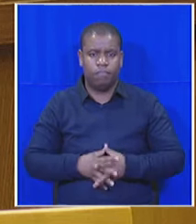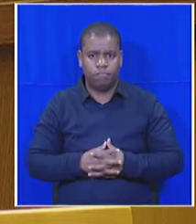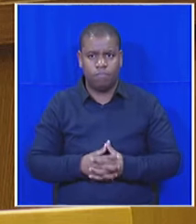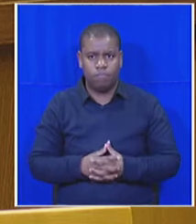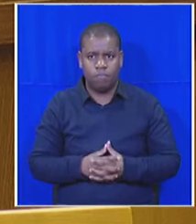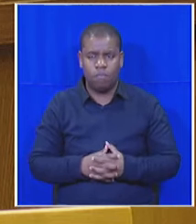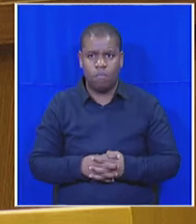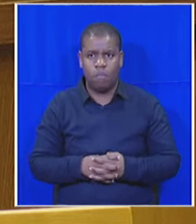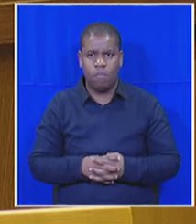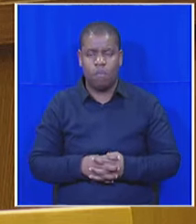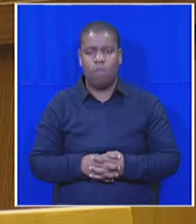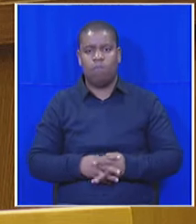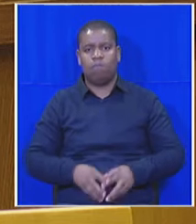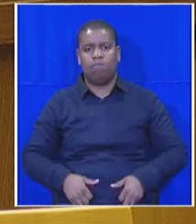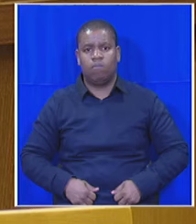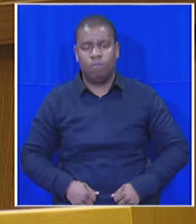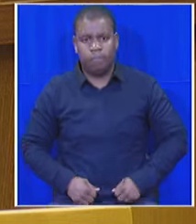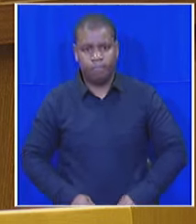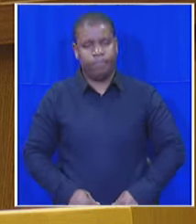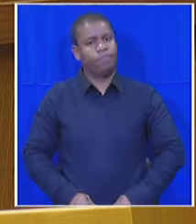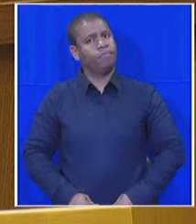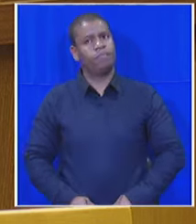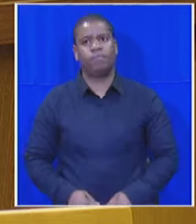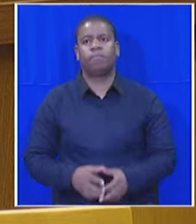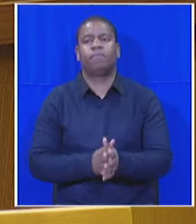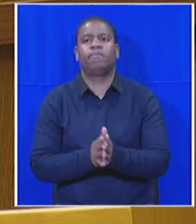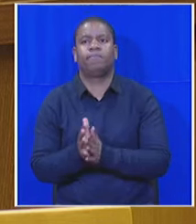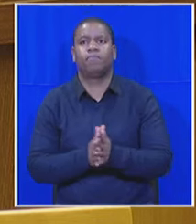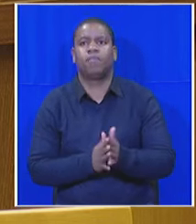and dying due to lack of access to water. Drinking water